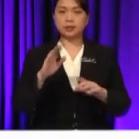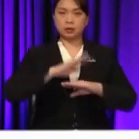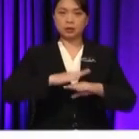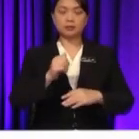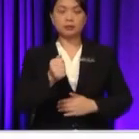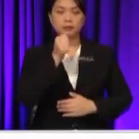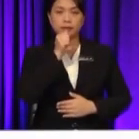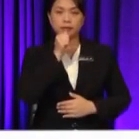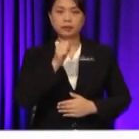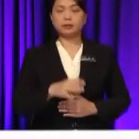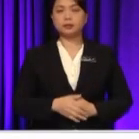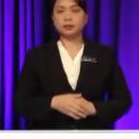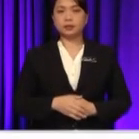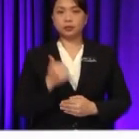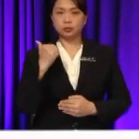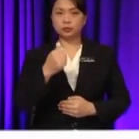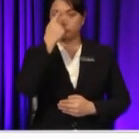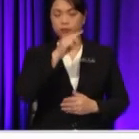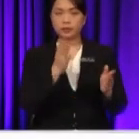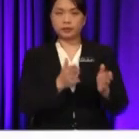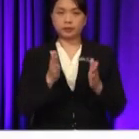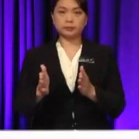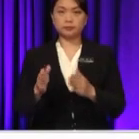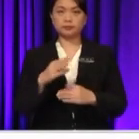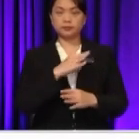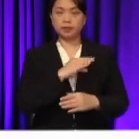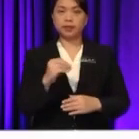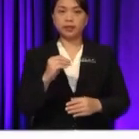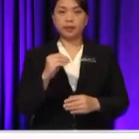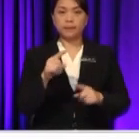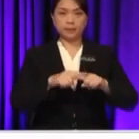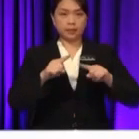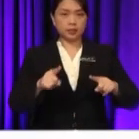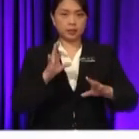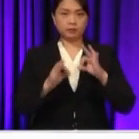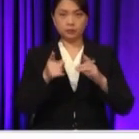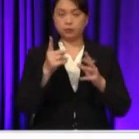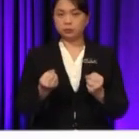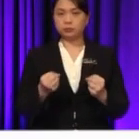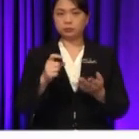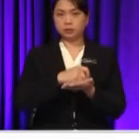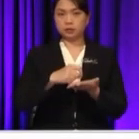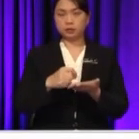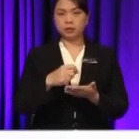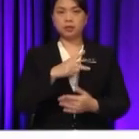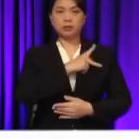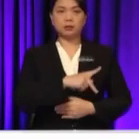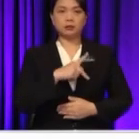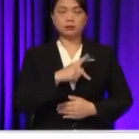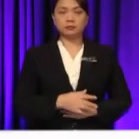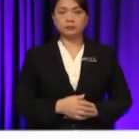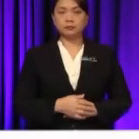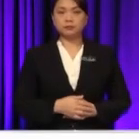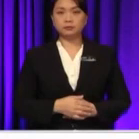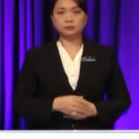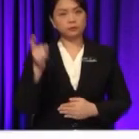is fine for making arrangements or gossiping, but if you write down personal thoughts and feelings, they could easily be read by other